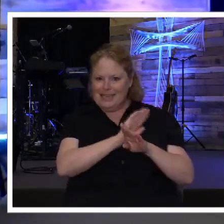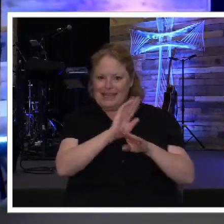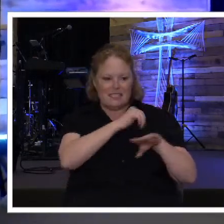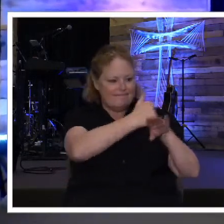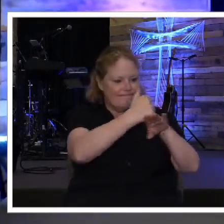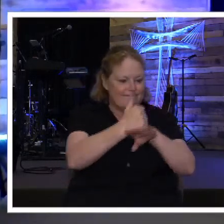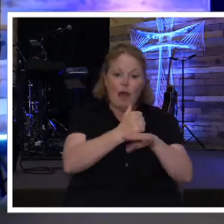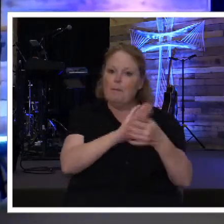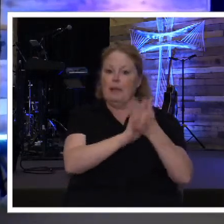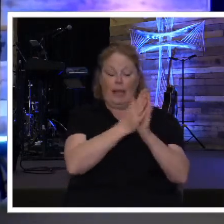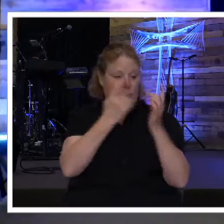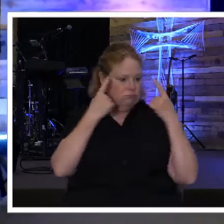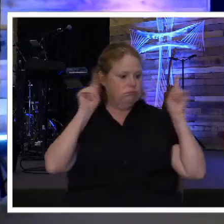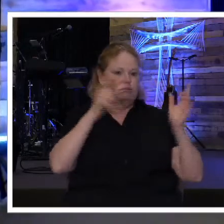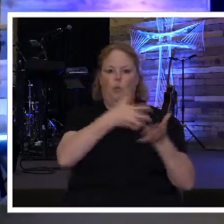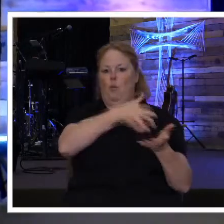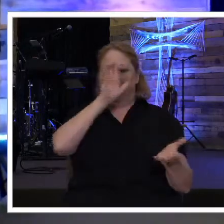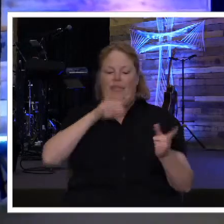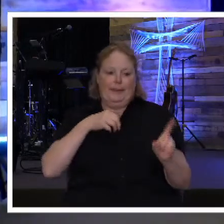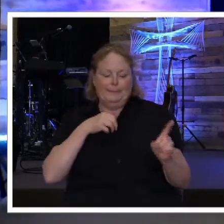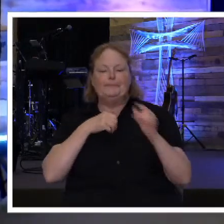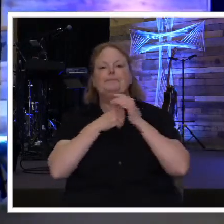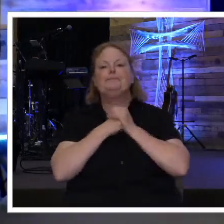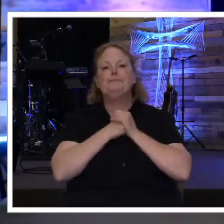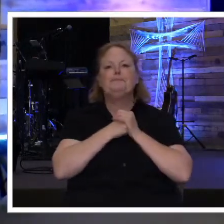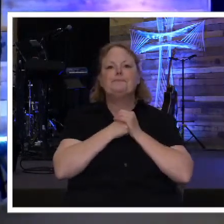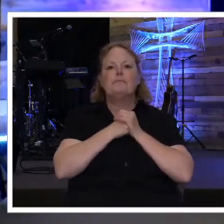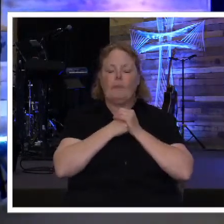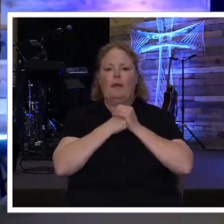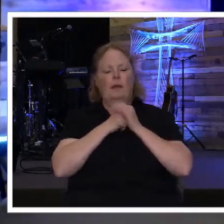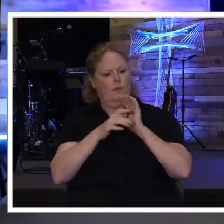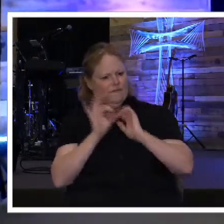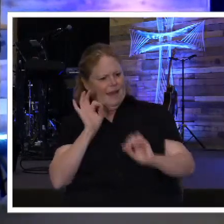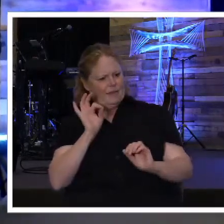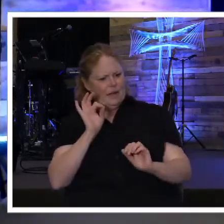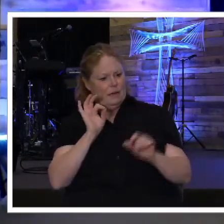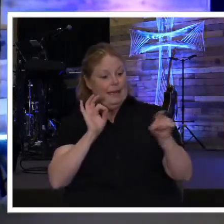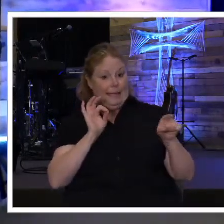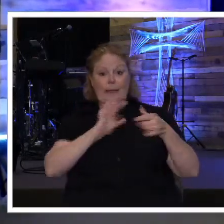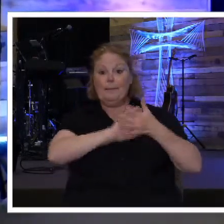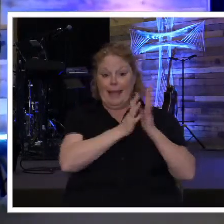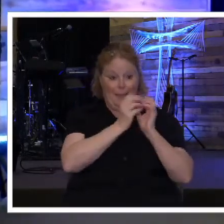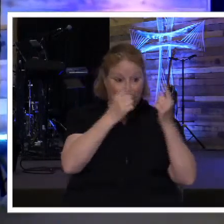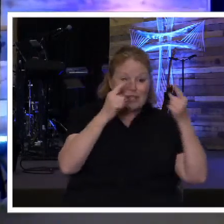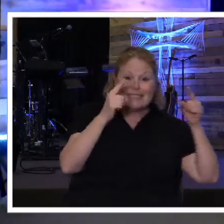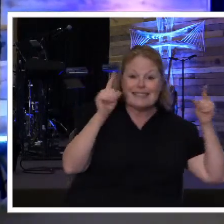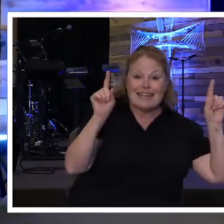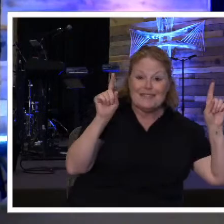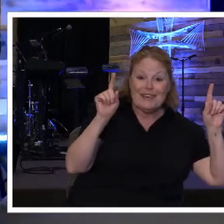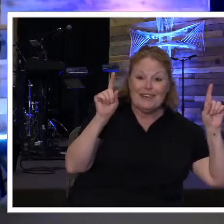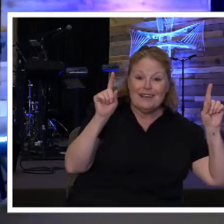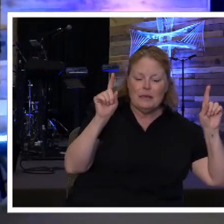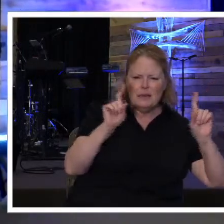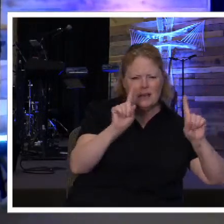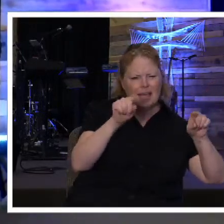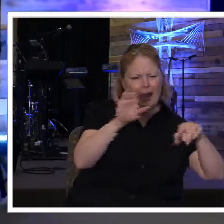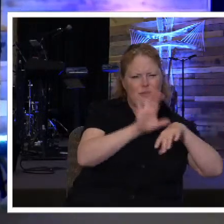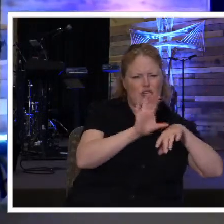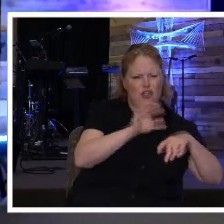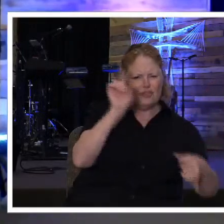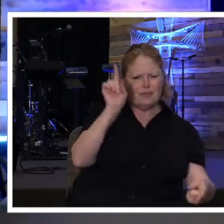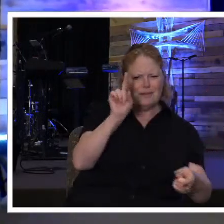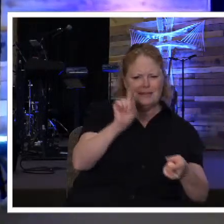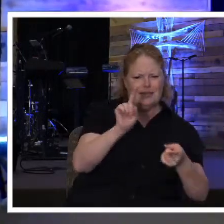that became very, very successful. We discovered that the more successful he got, the less we began to see him in church. The